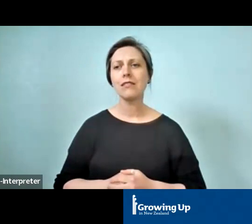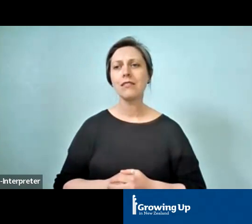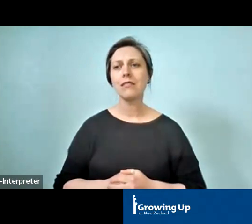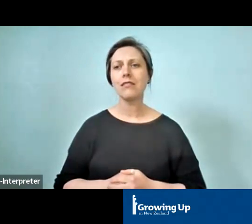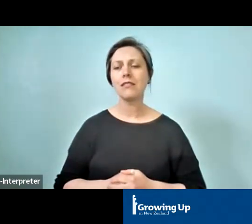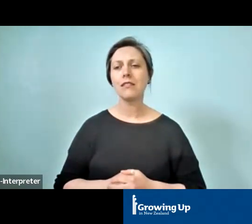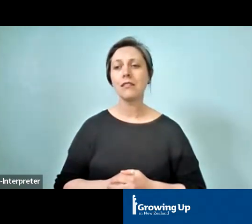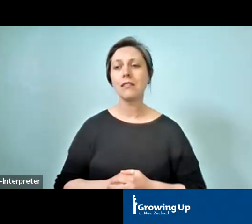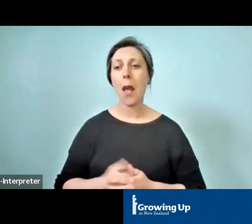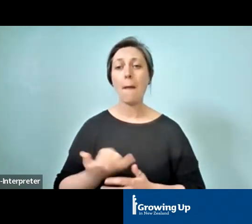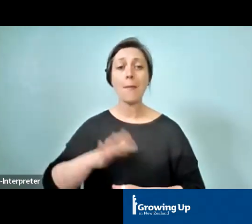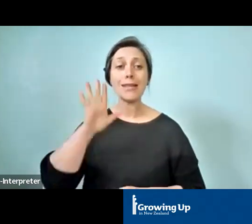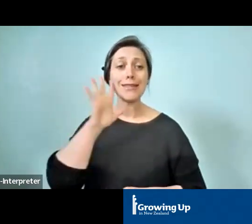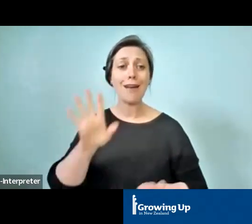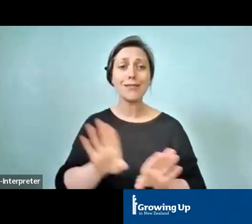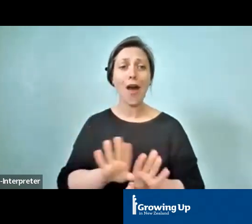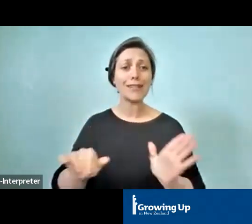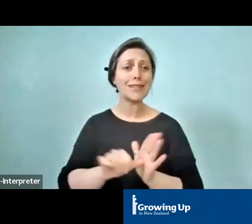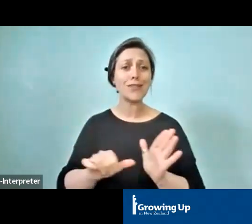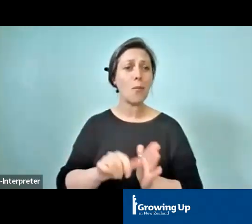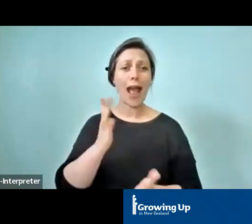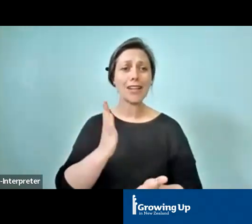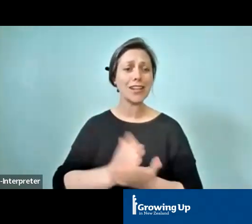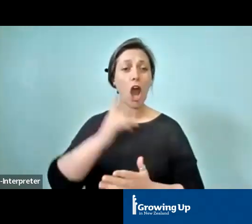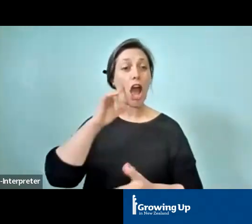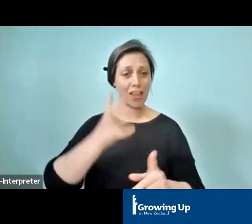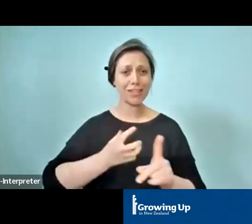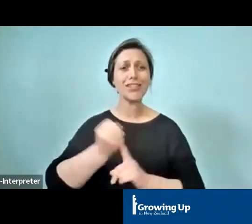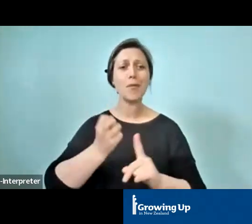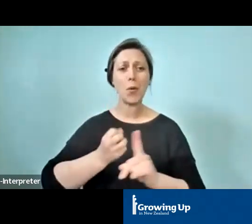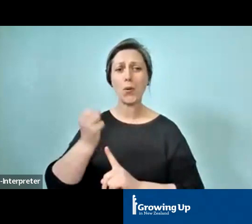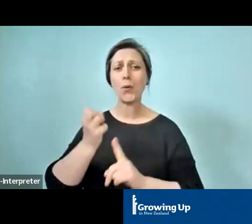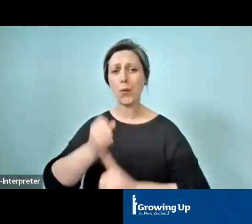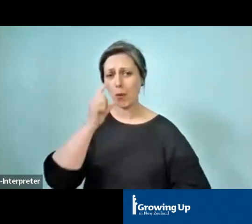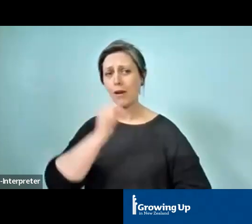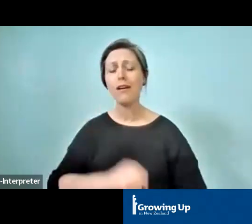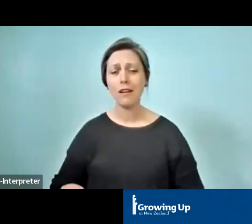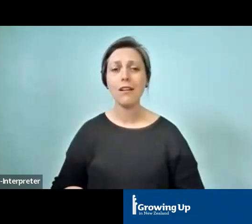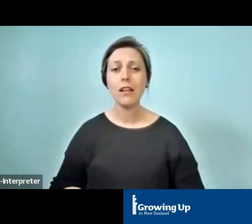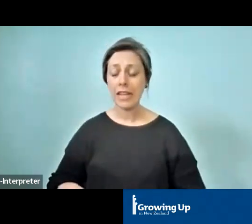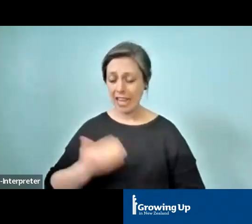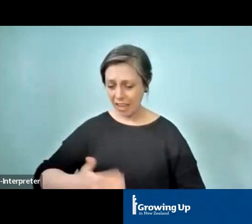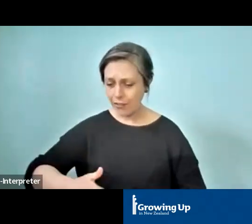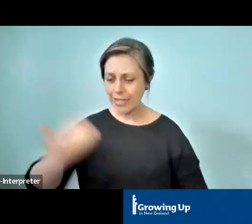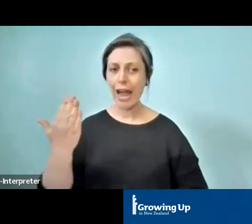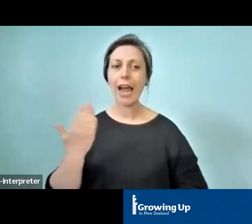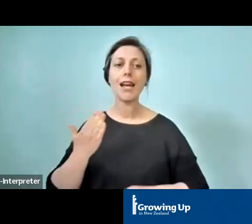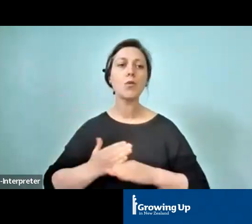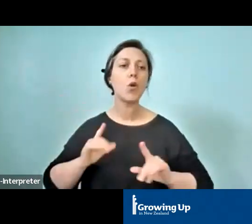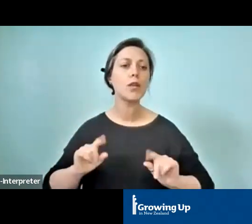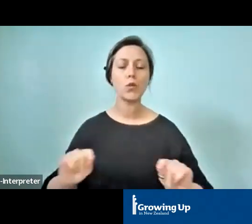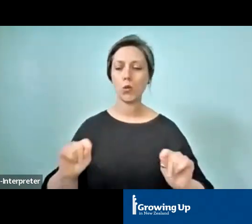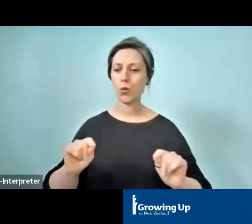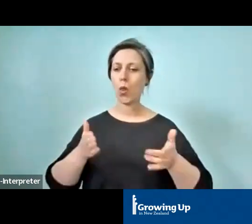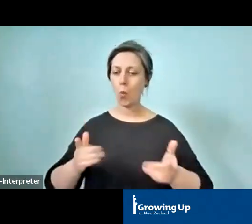sound like difficult things, but I don't think they are. And I think we can do that every day in the work that we do and how we approach, how we treat young